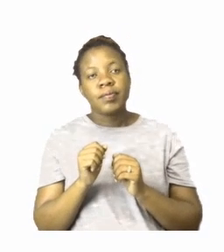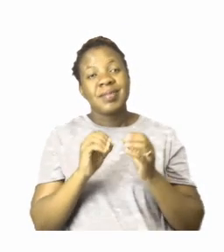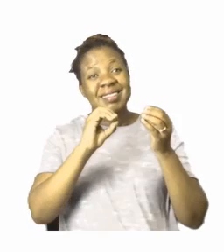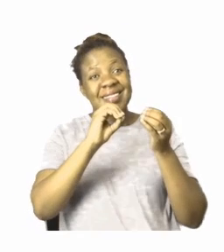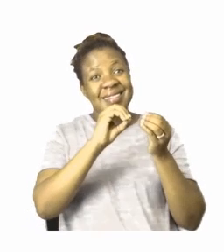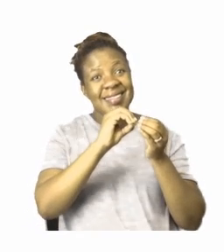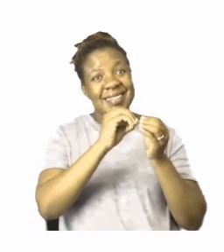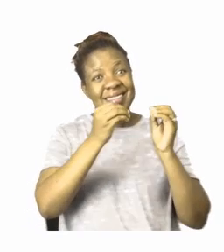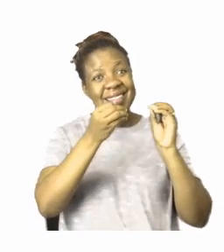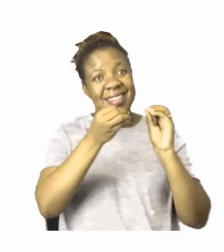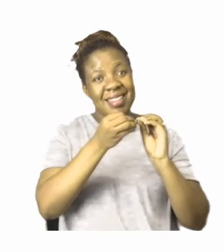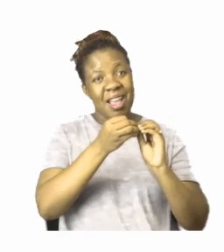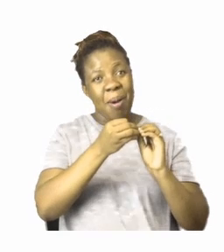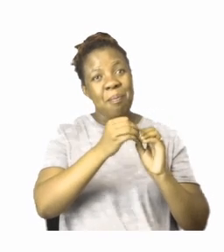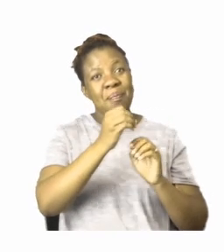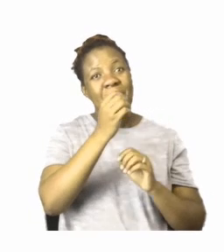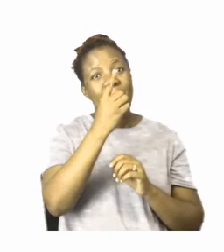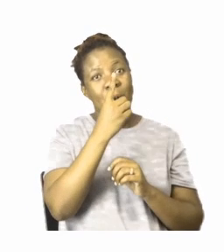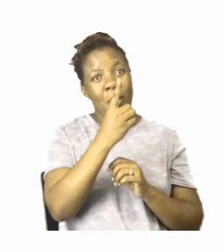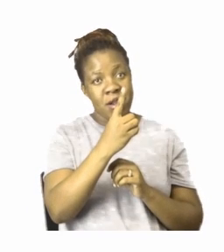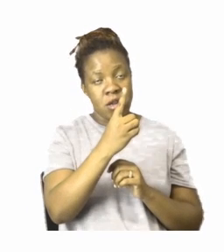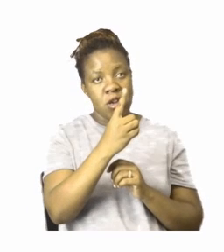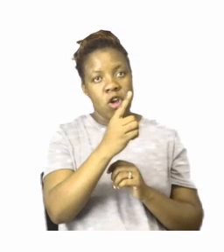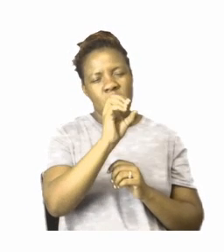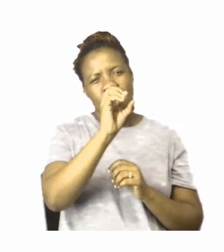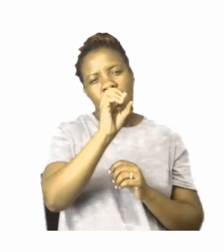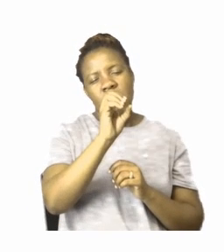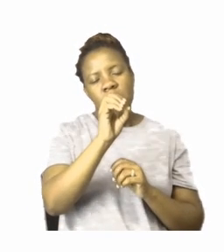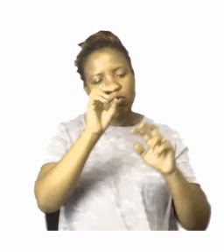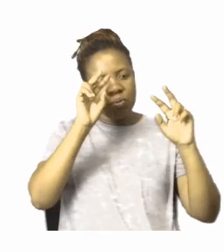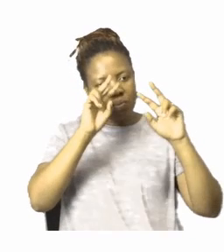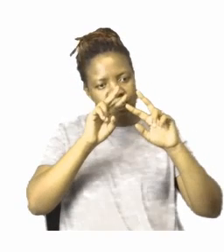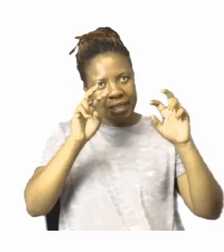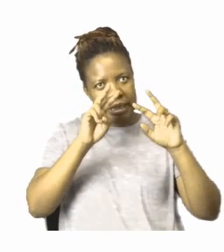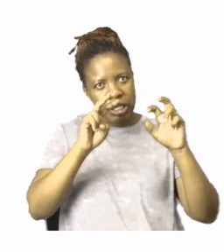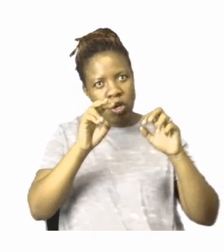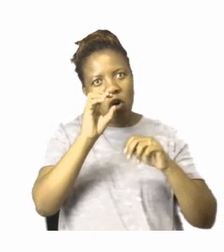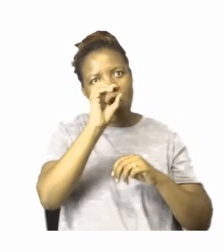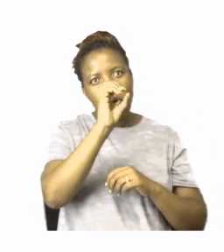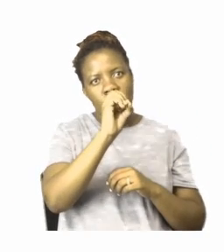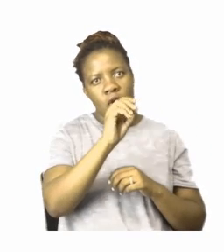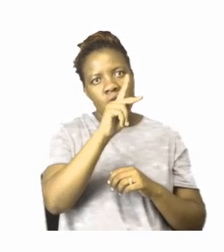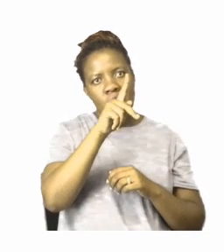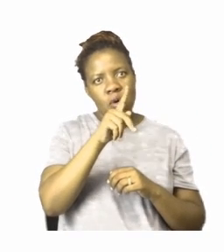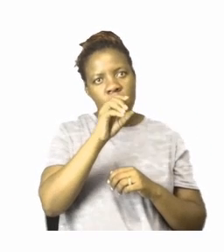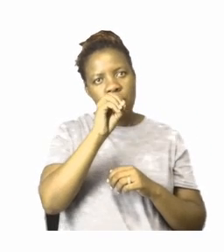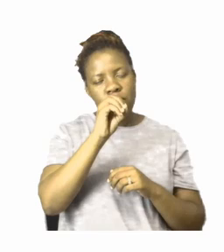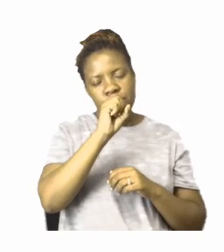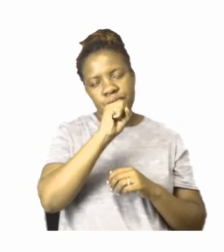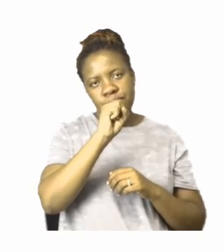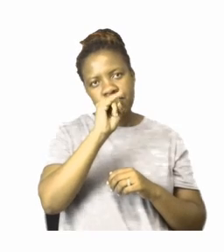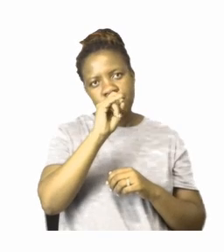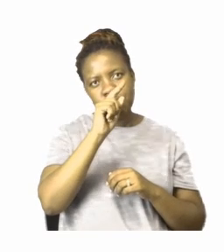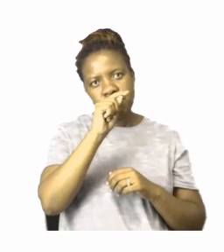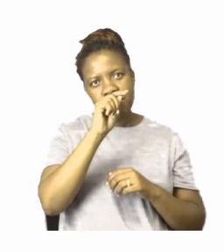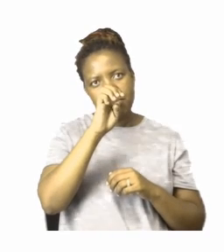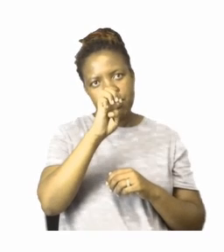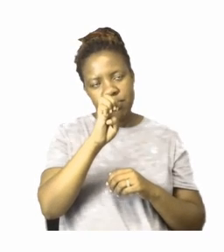of big. Now what do you think the opposite of big is?